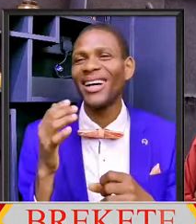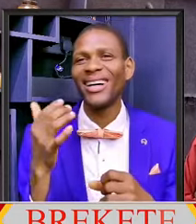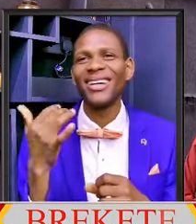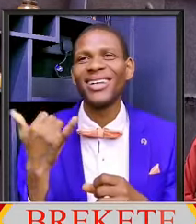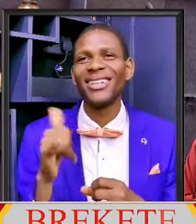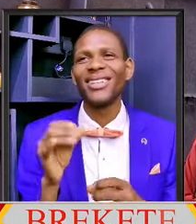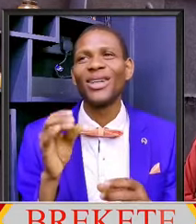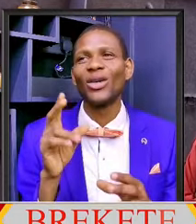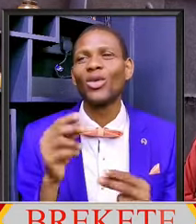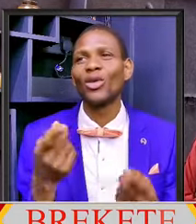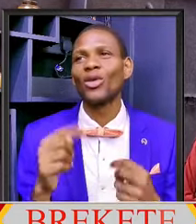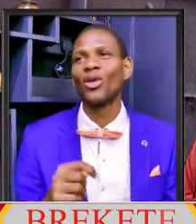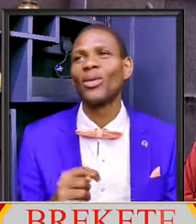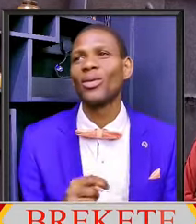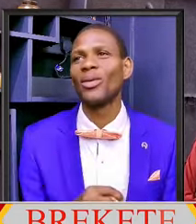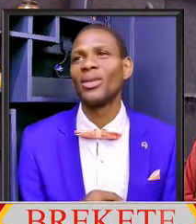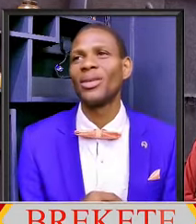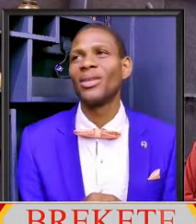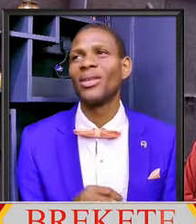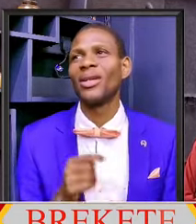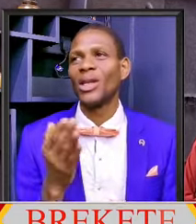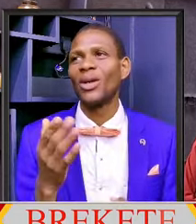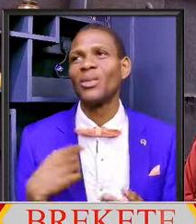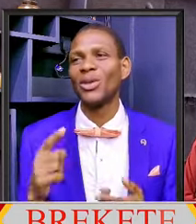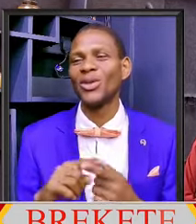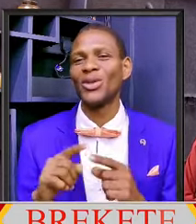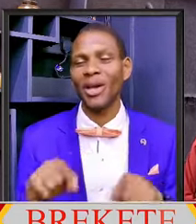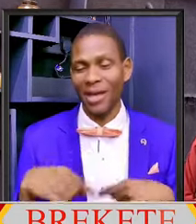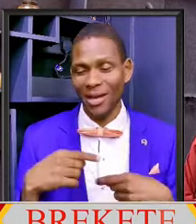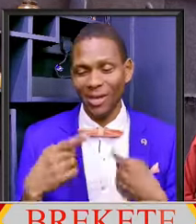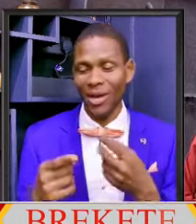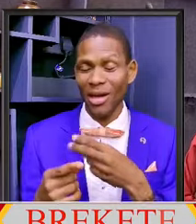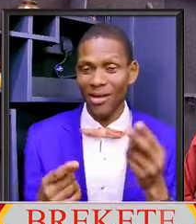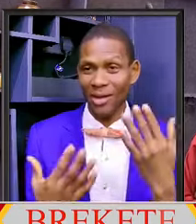come. We now make I enter hellfire.